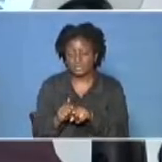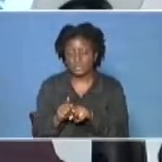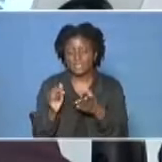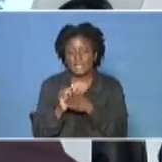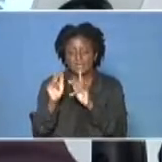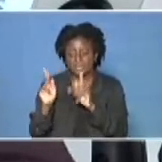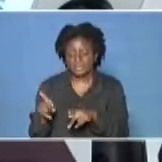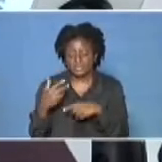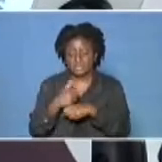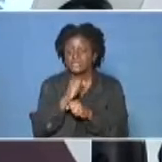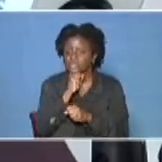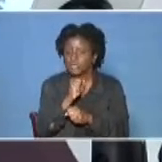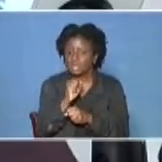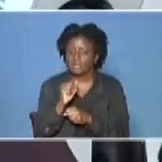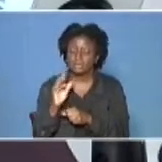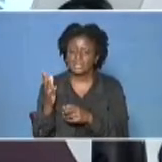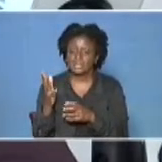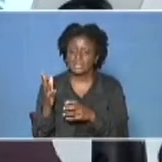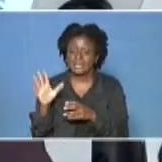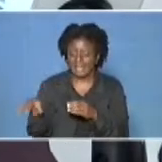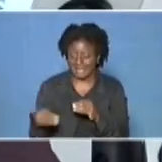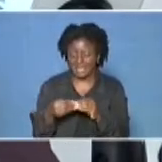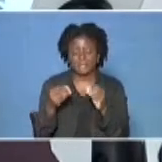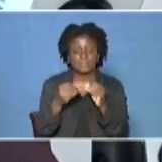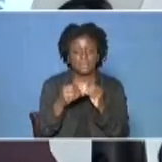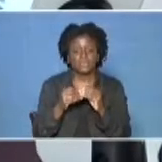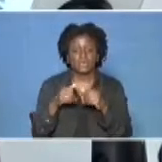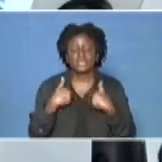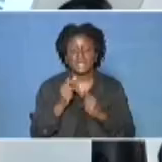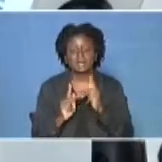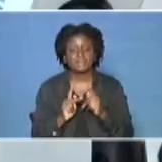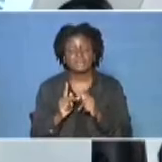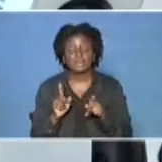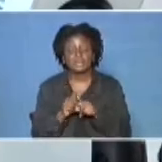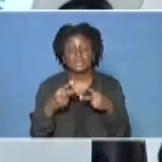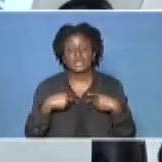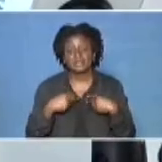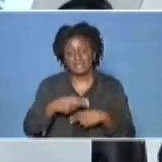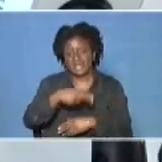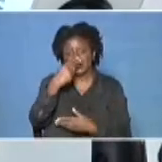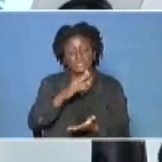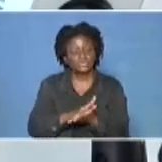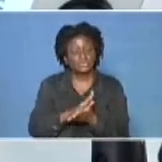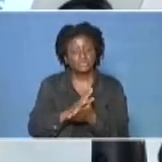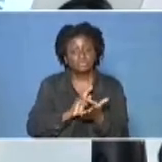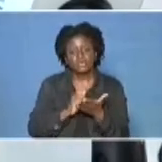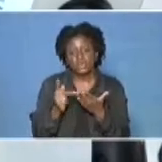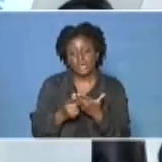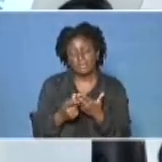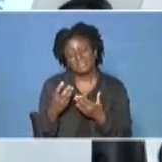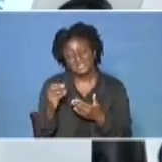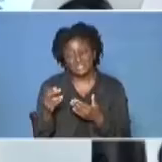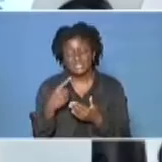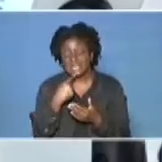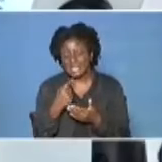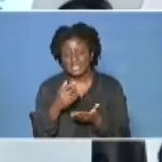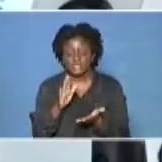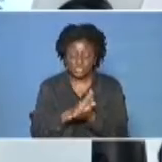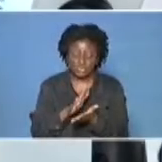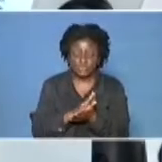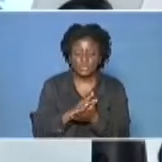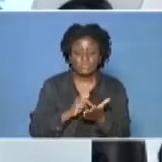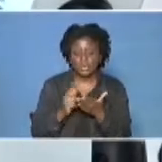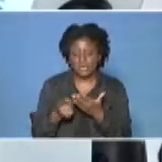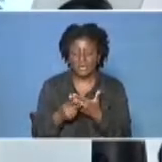more young people engaged. And we also have a high school program, I should say a school program, but we're going to be enhancing